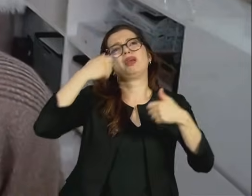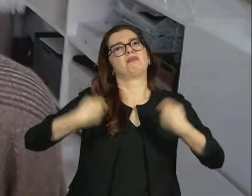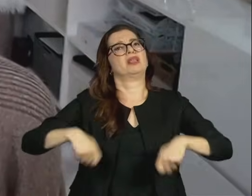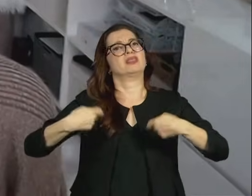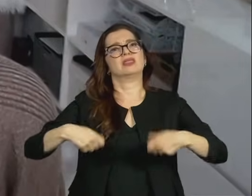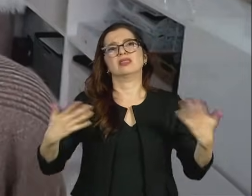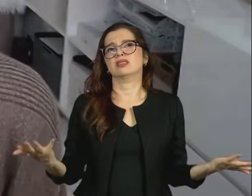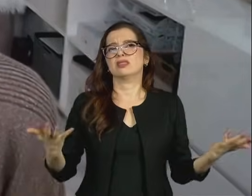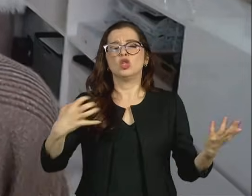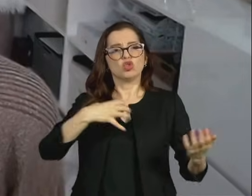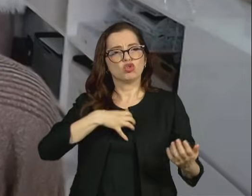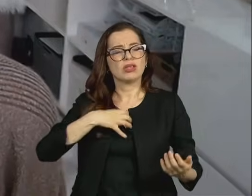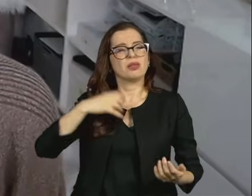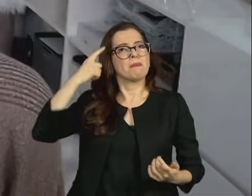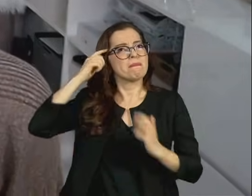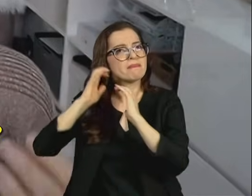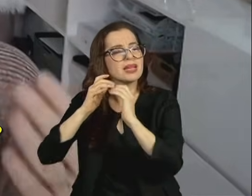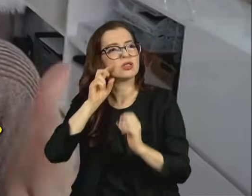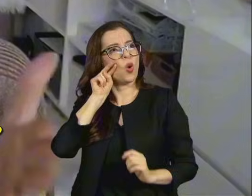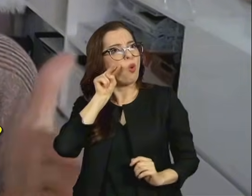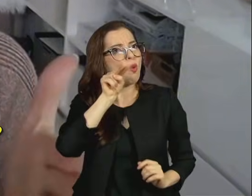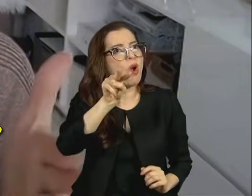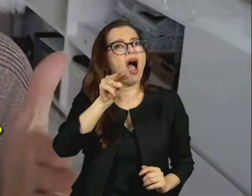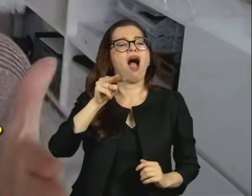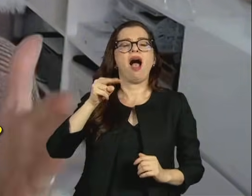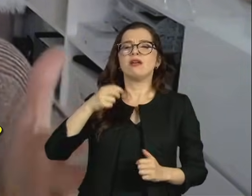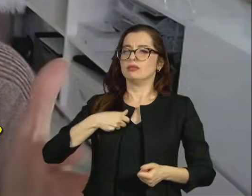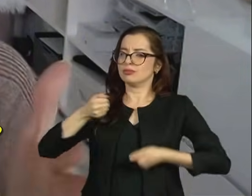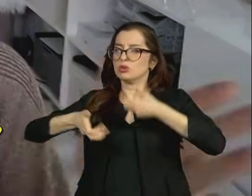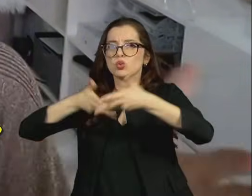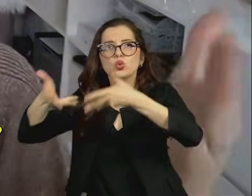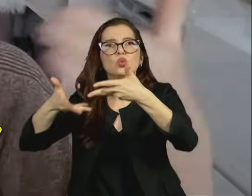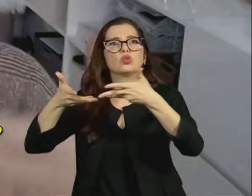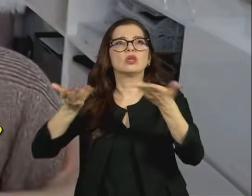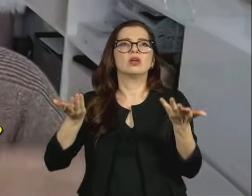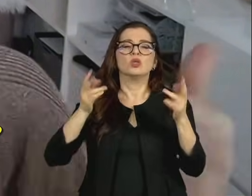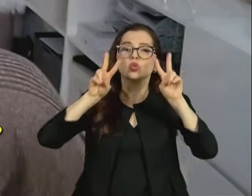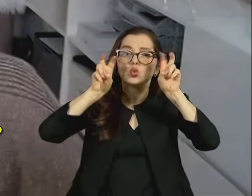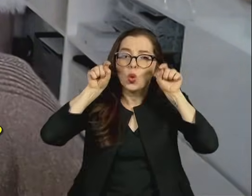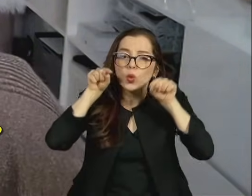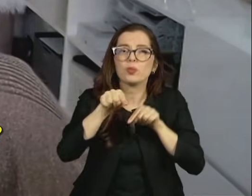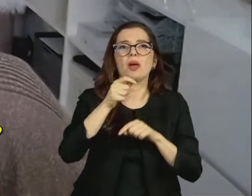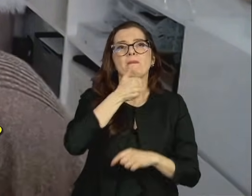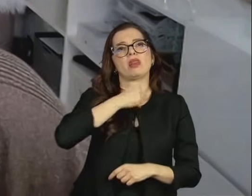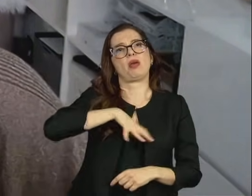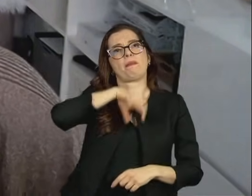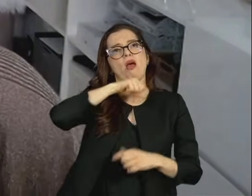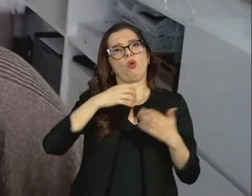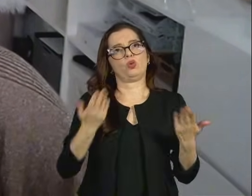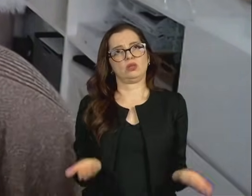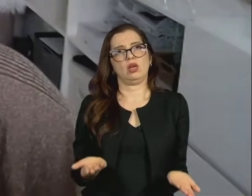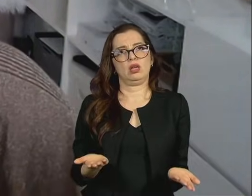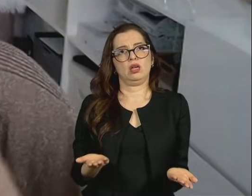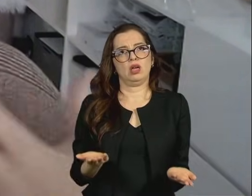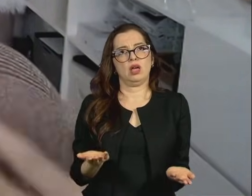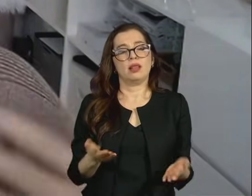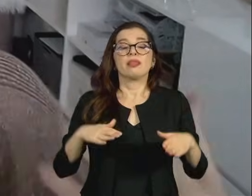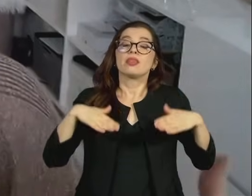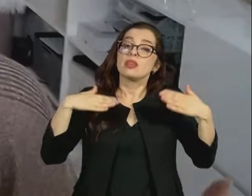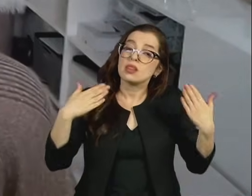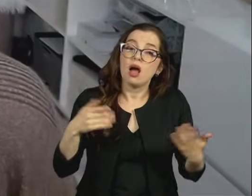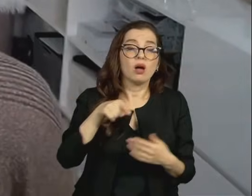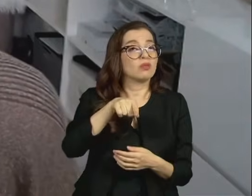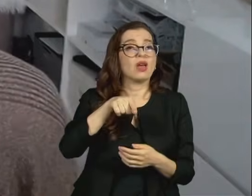the narrative and the conversation, only to land on menopause, right, which has not